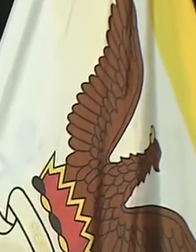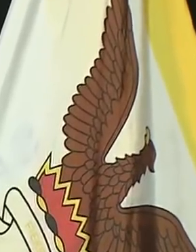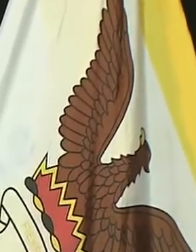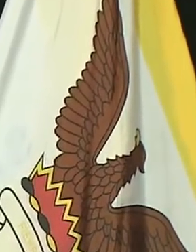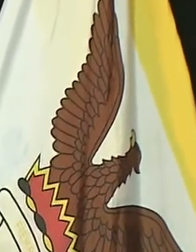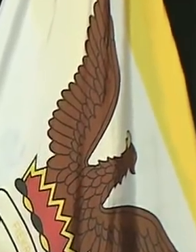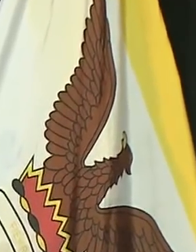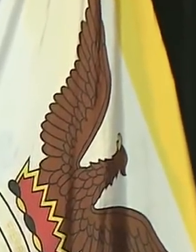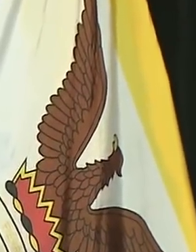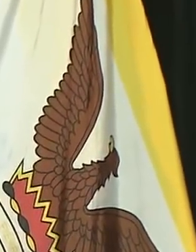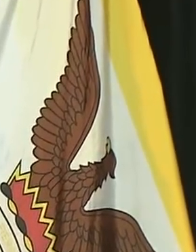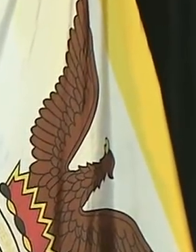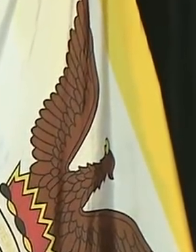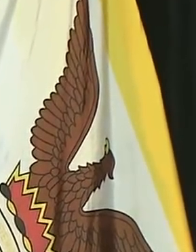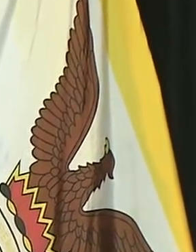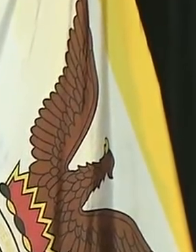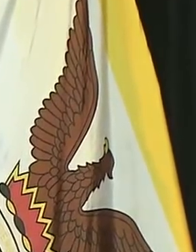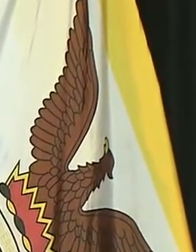It's okay.